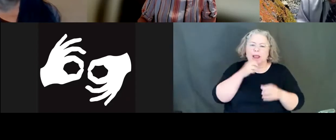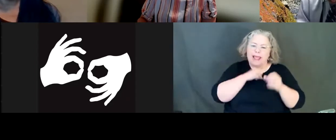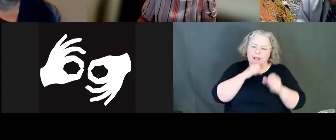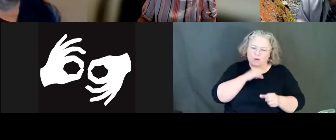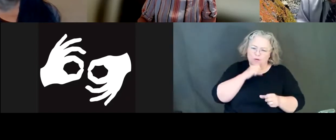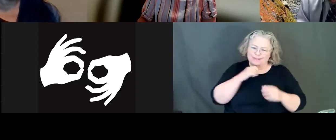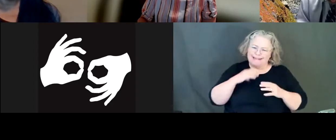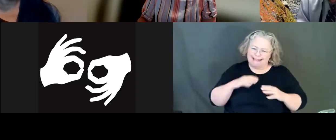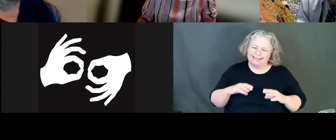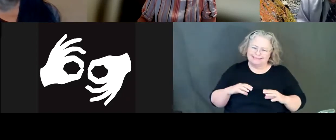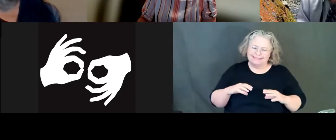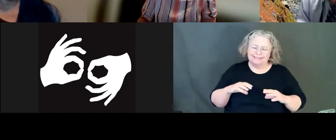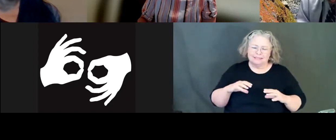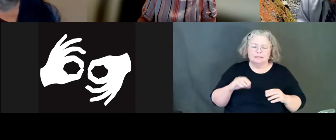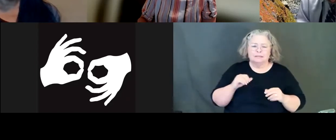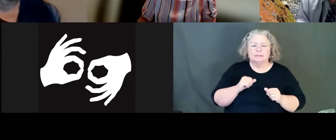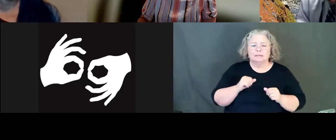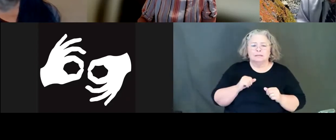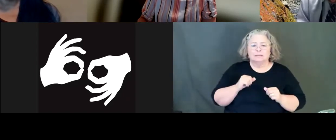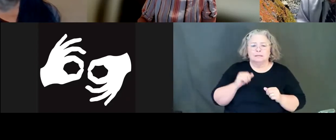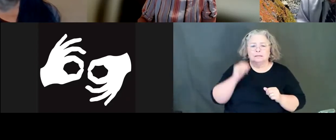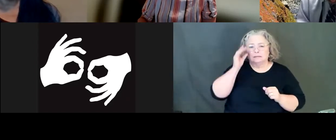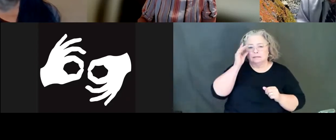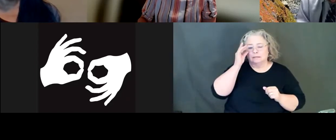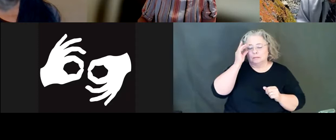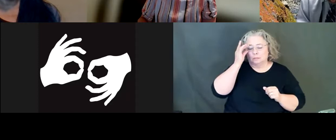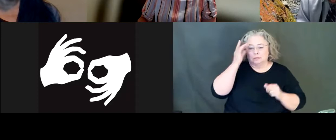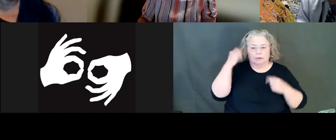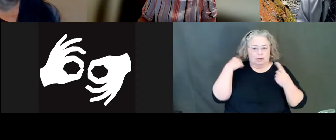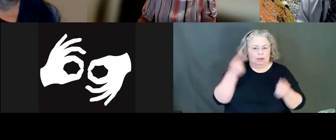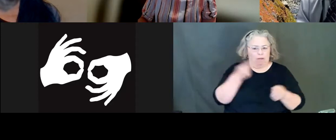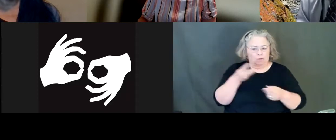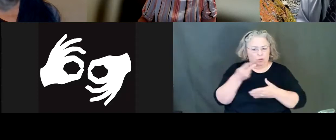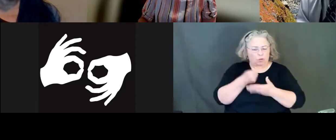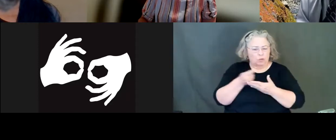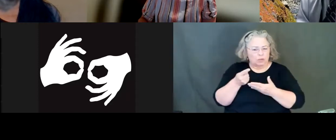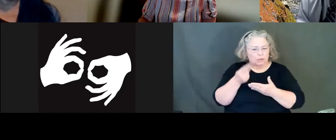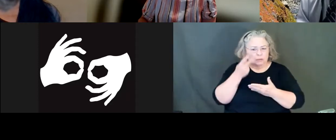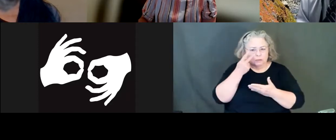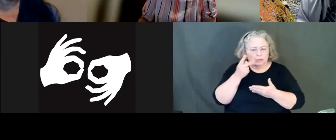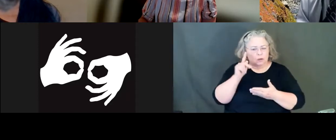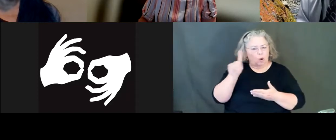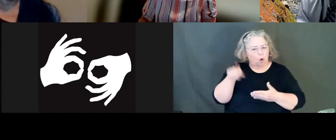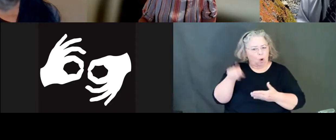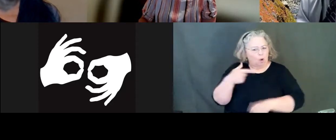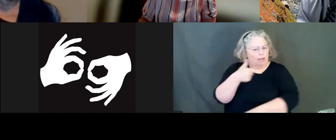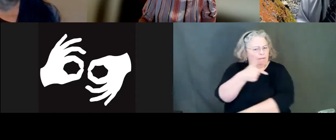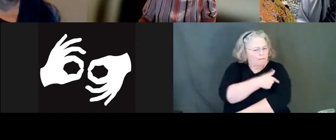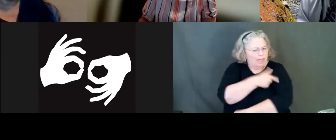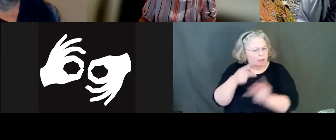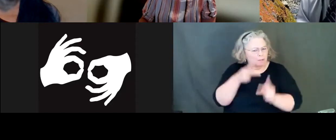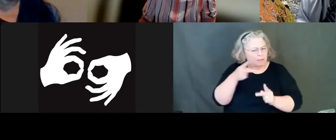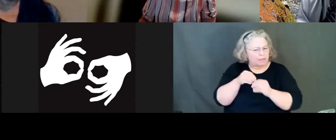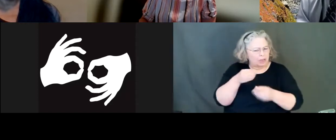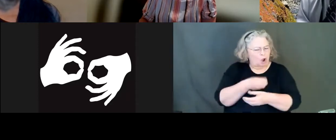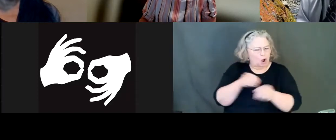clients. And the last few weeks, they've started seeing some only vaccinated people in their office, but they do share a